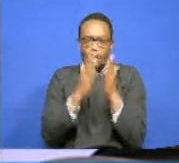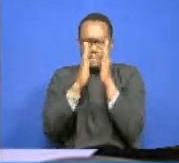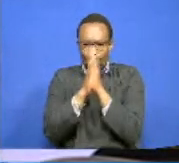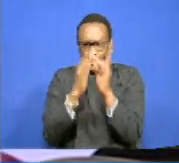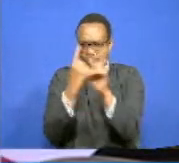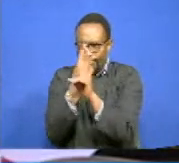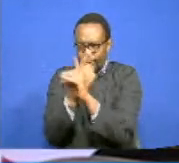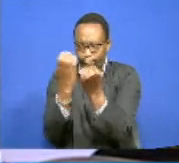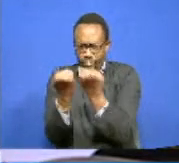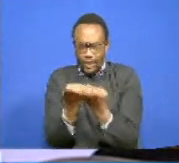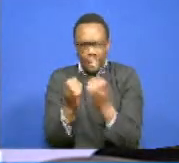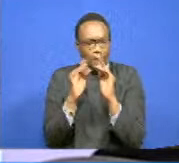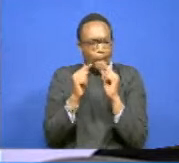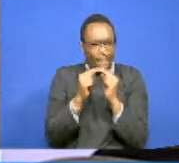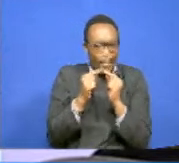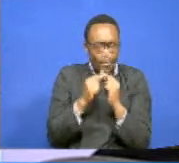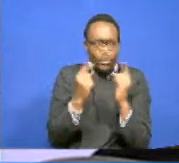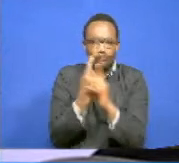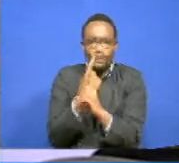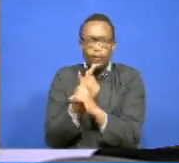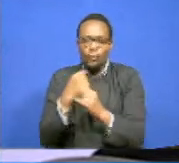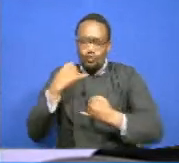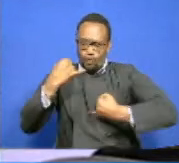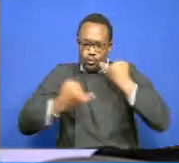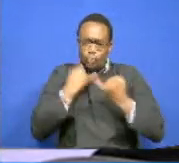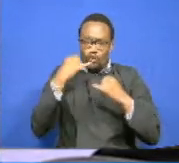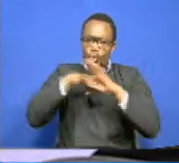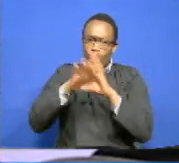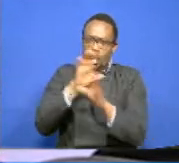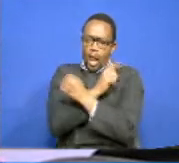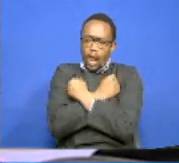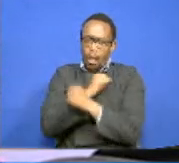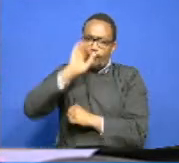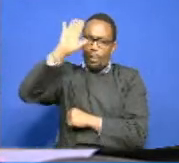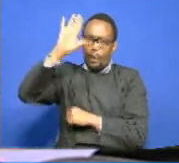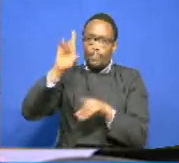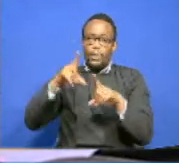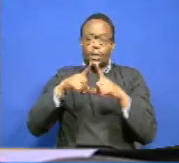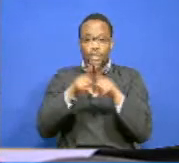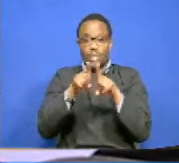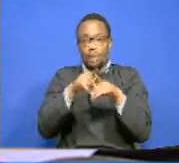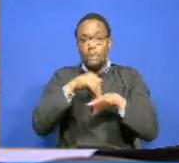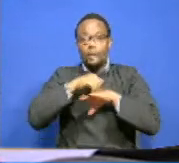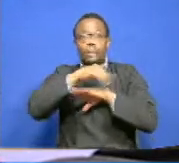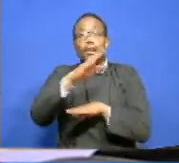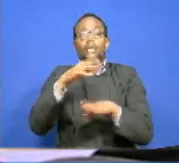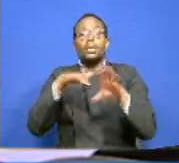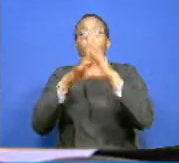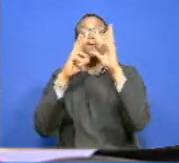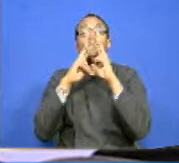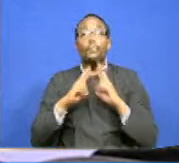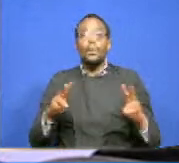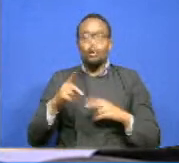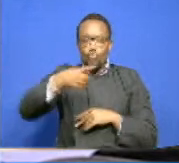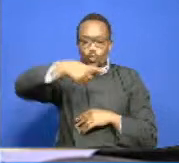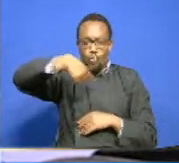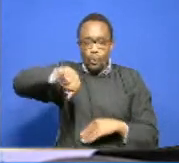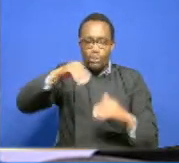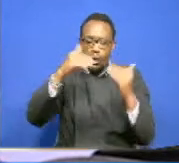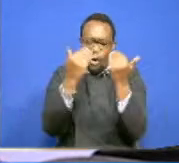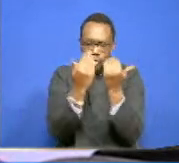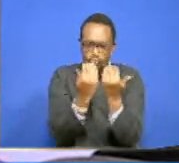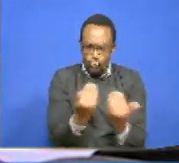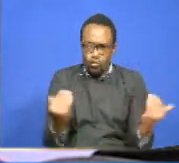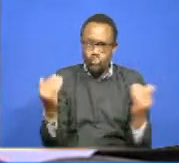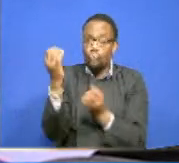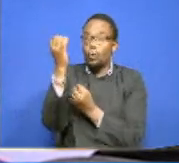of the world, to rejoice in His love, and to be sent in His peace. We are heirs of